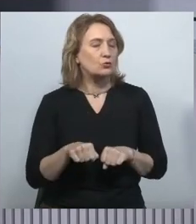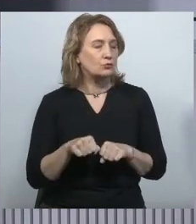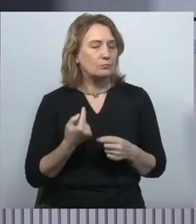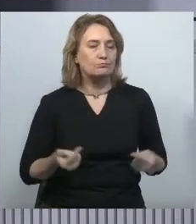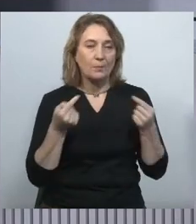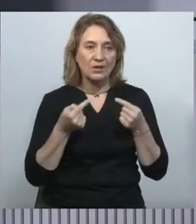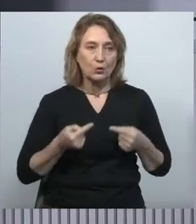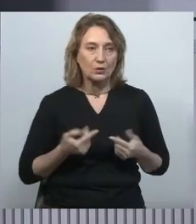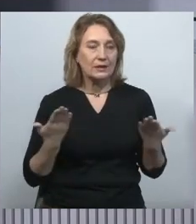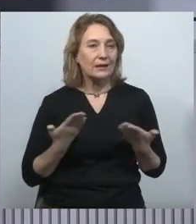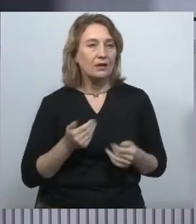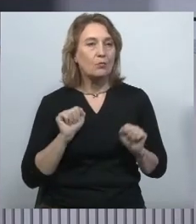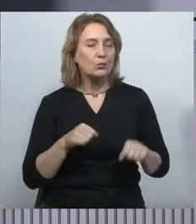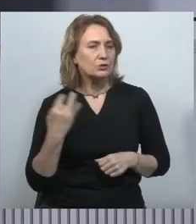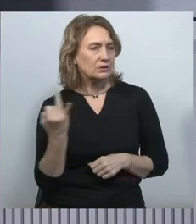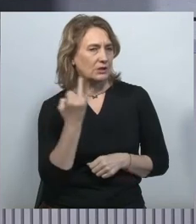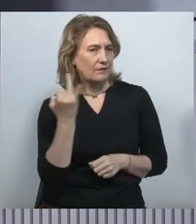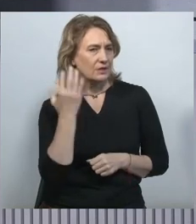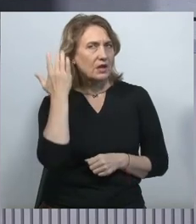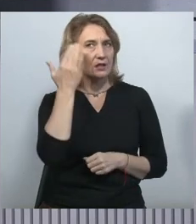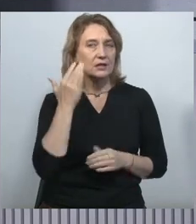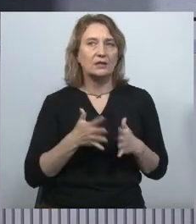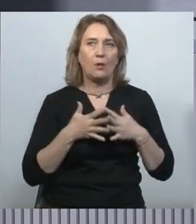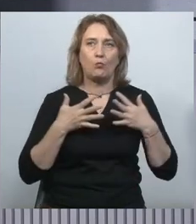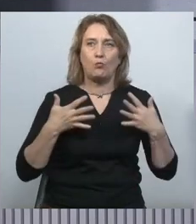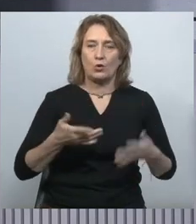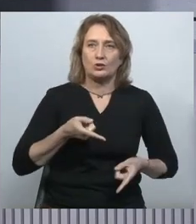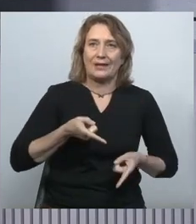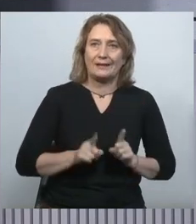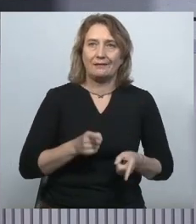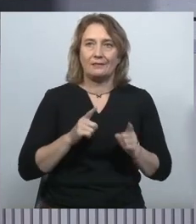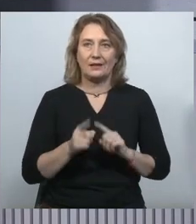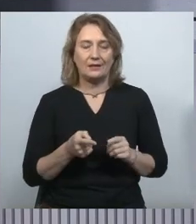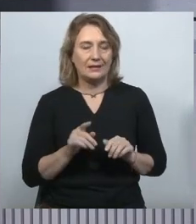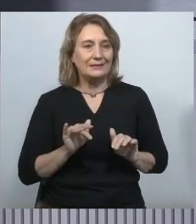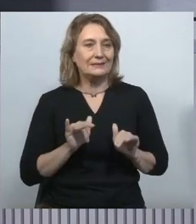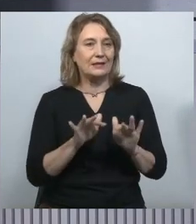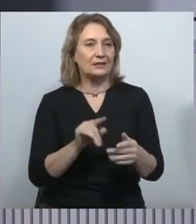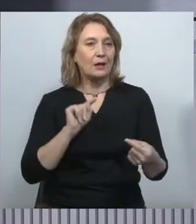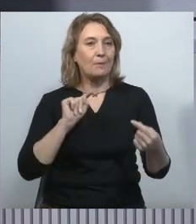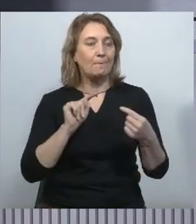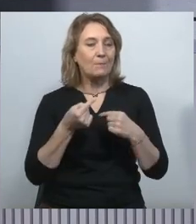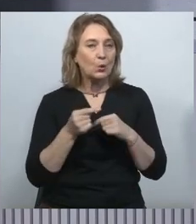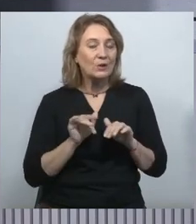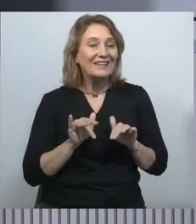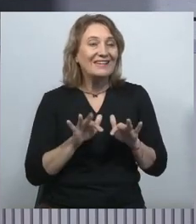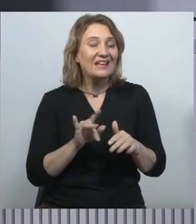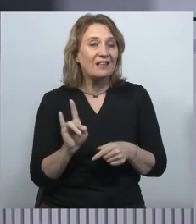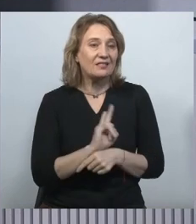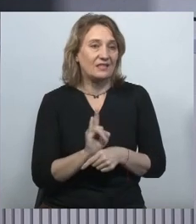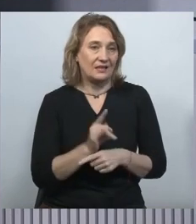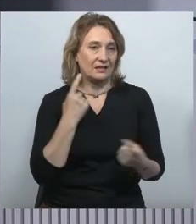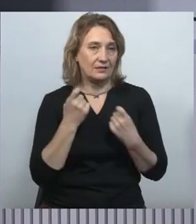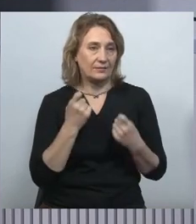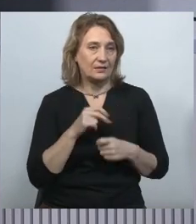what are more alternative approaches, which more creative means of counteracting